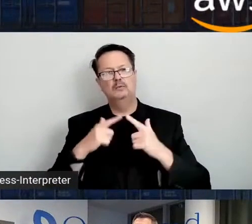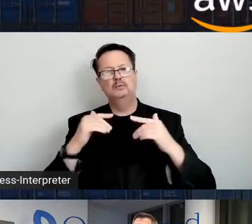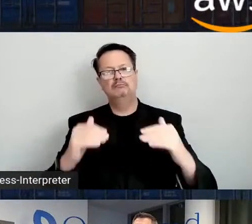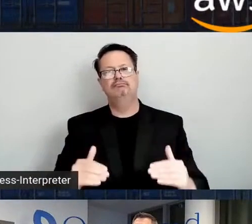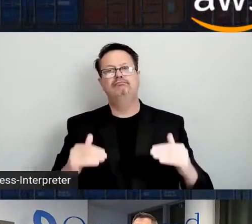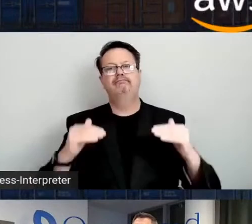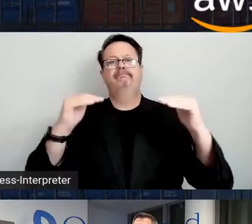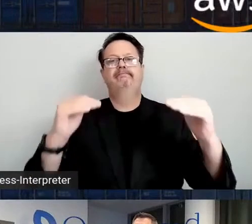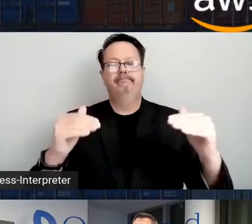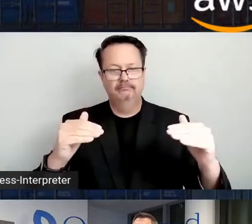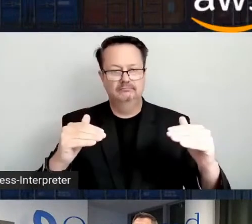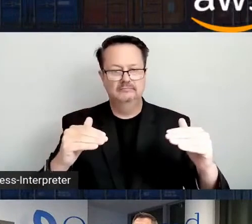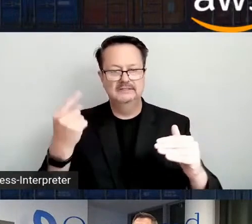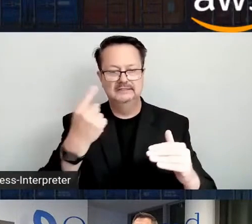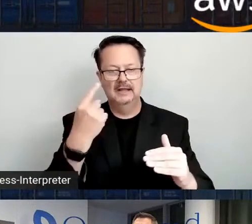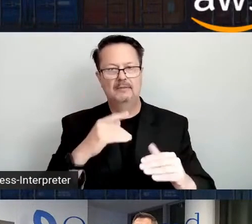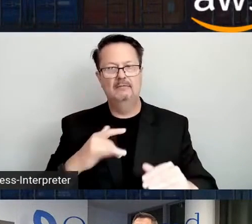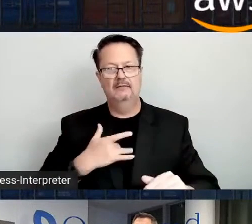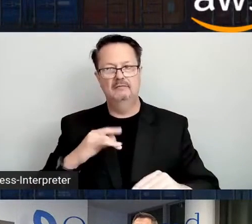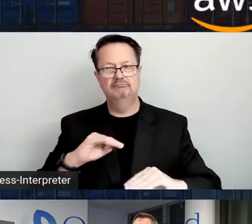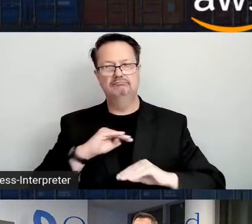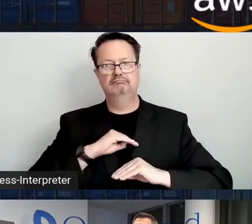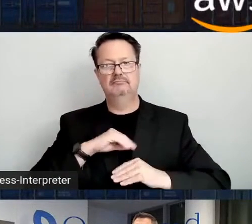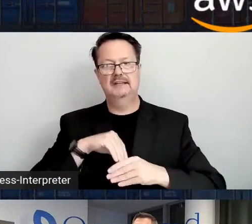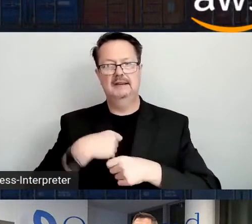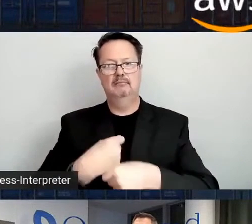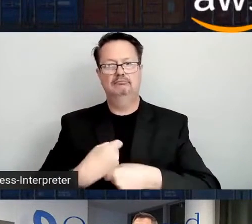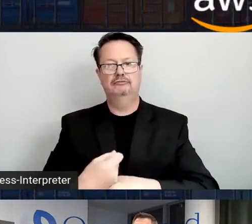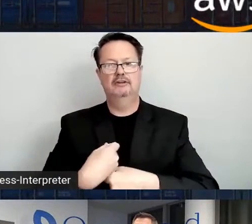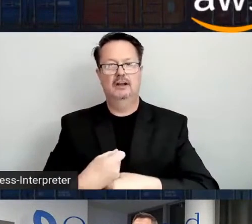you're happy with in a production environment.